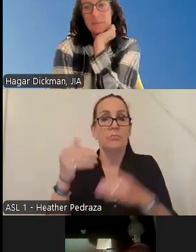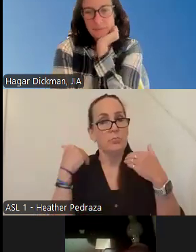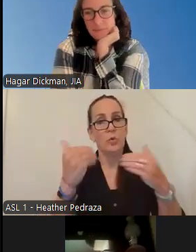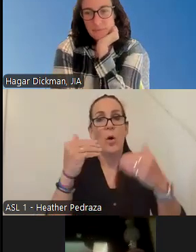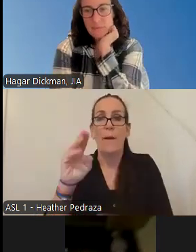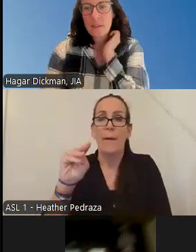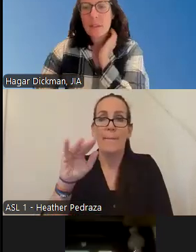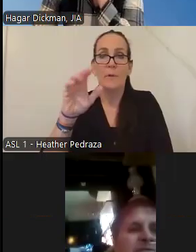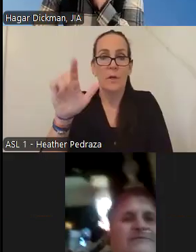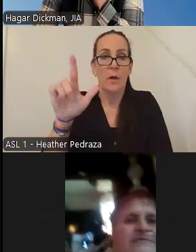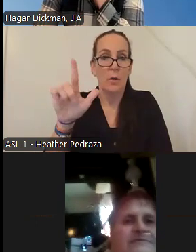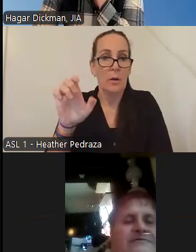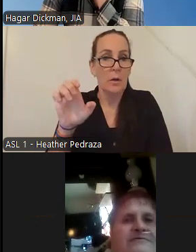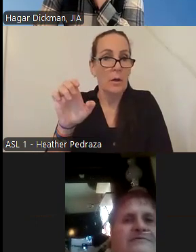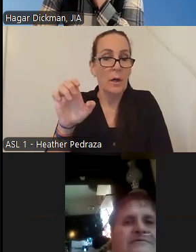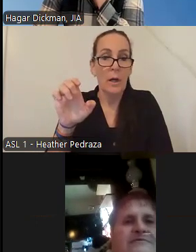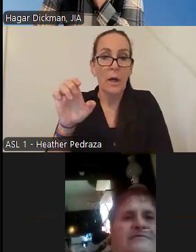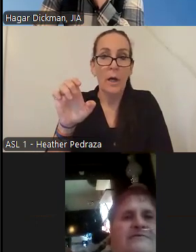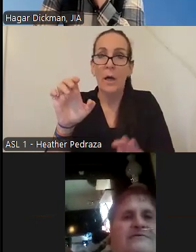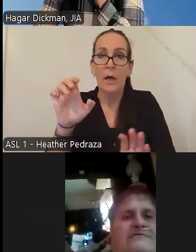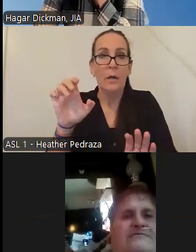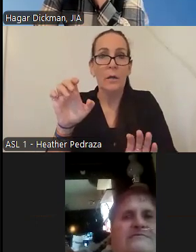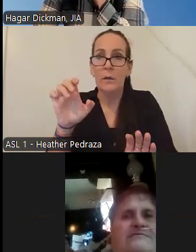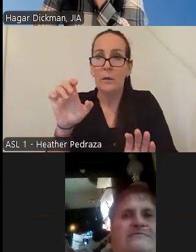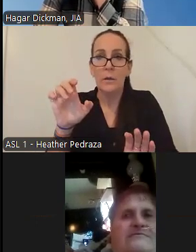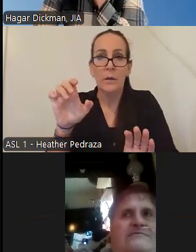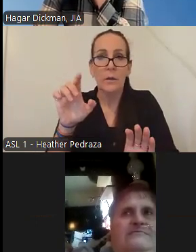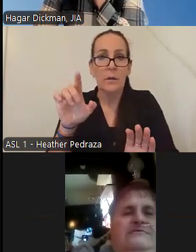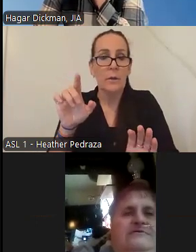Hagar, did Warren